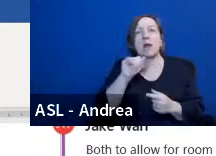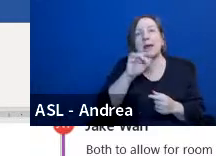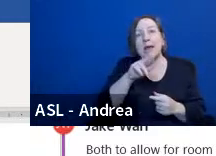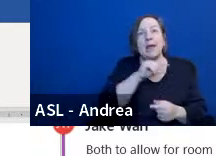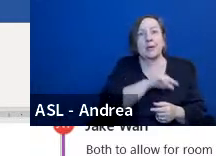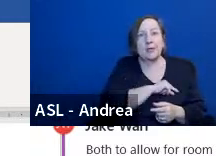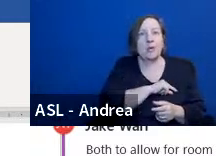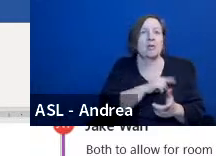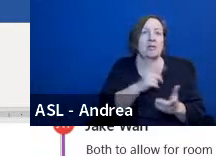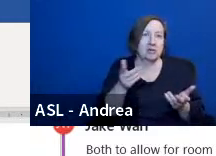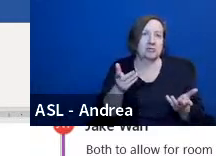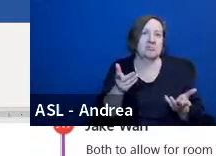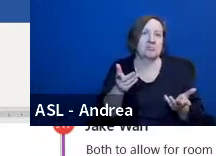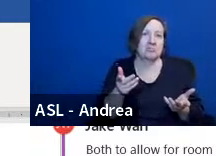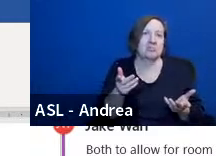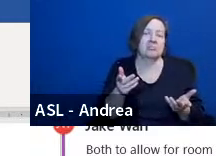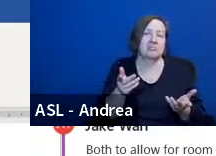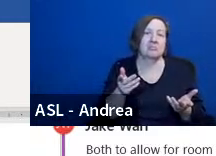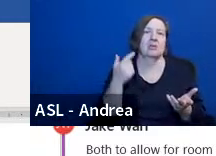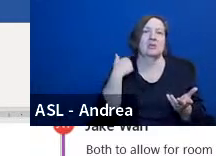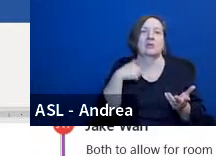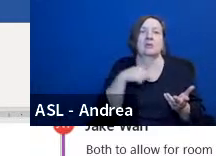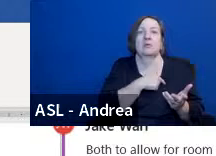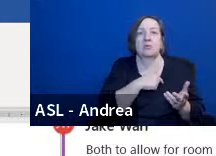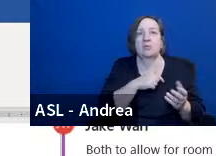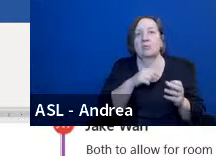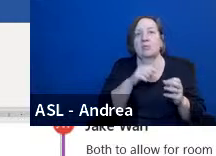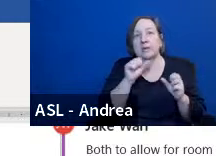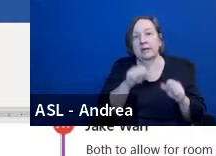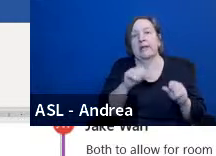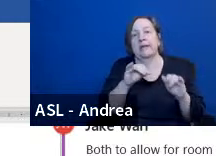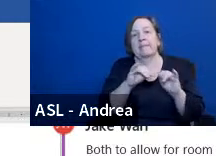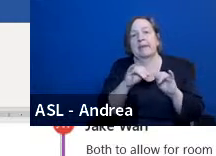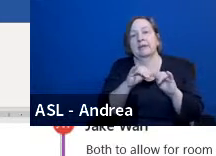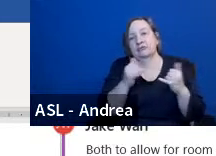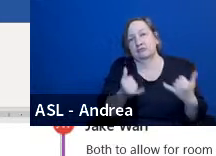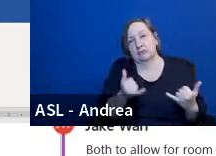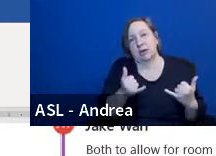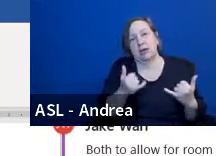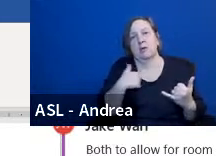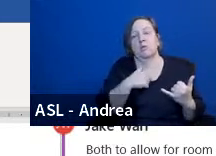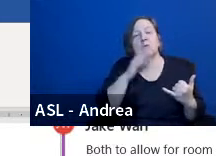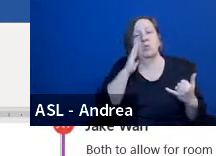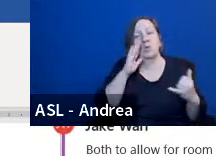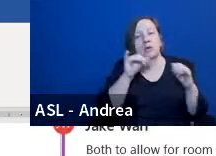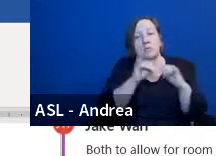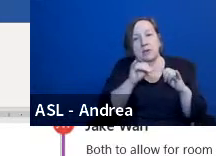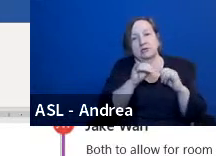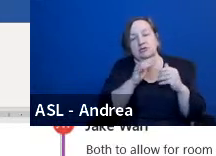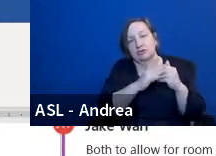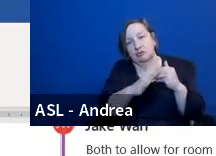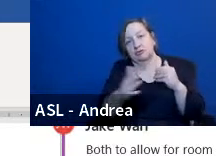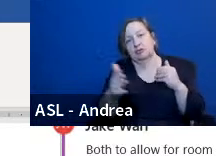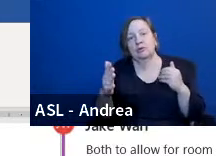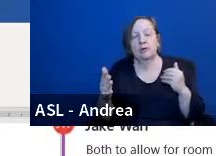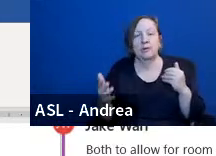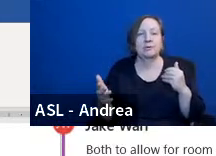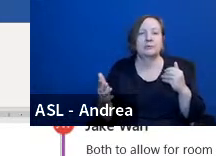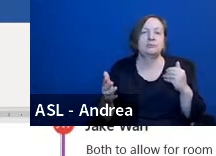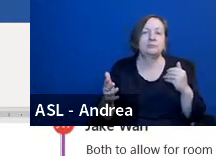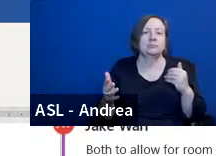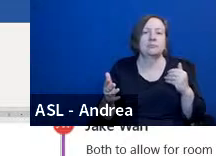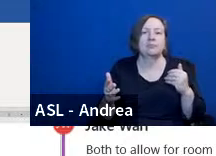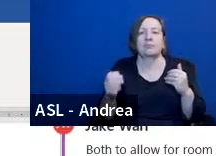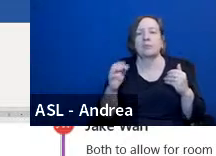that's something that we are measuring now and will be measuring, or at